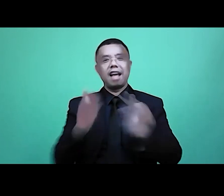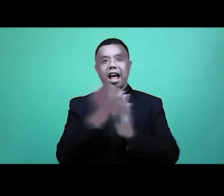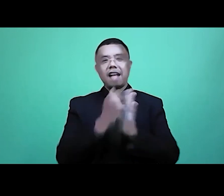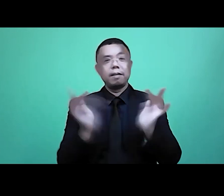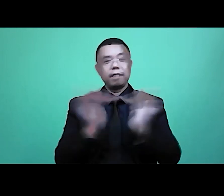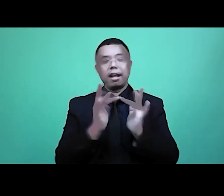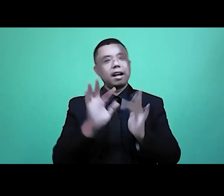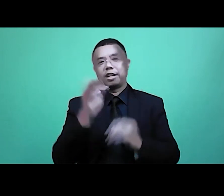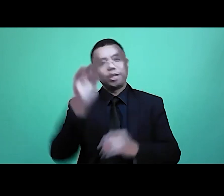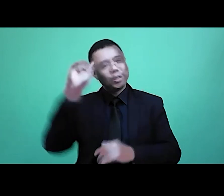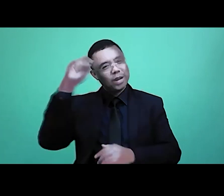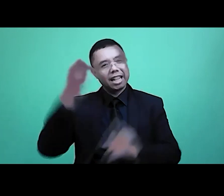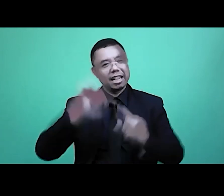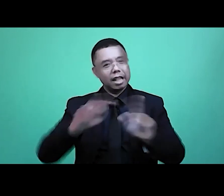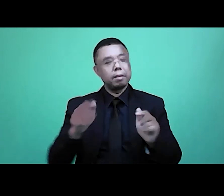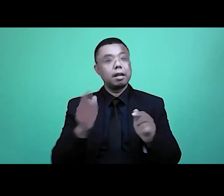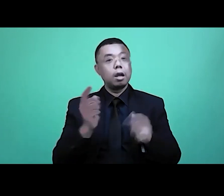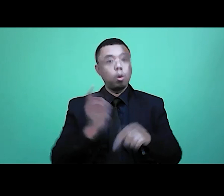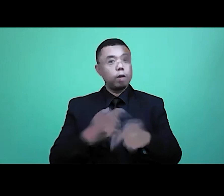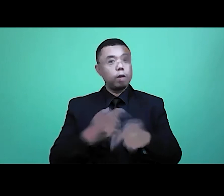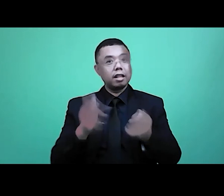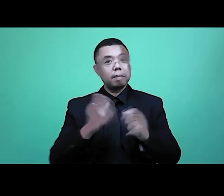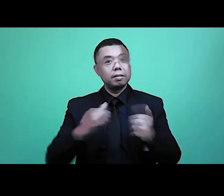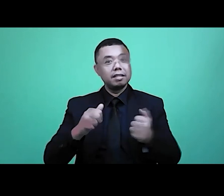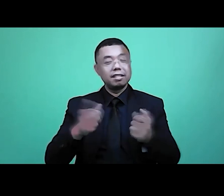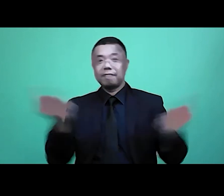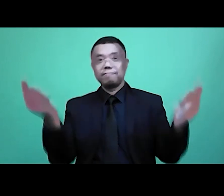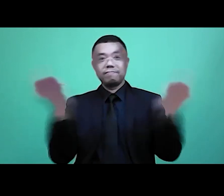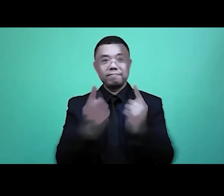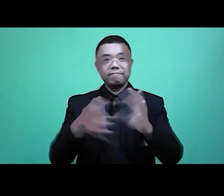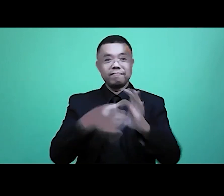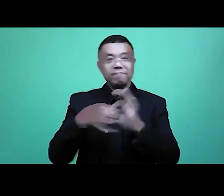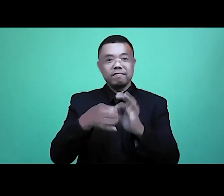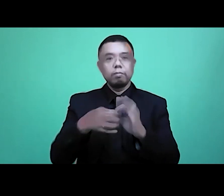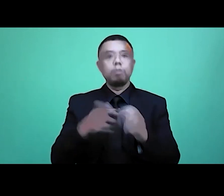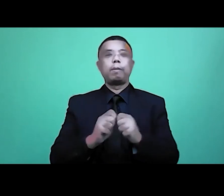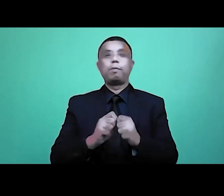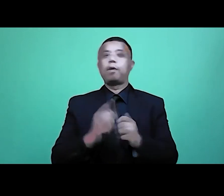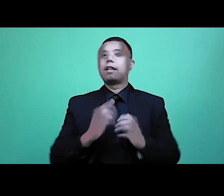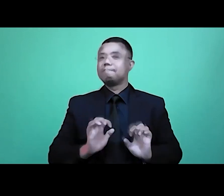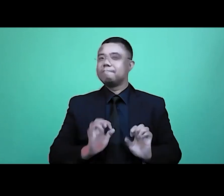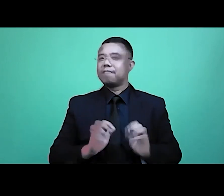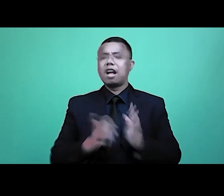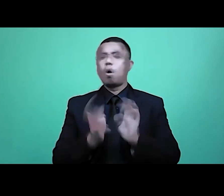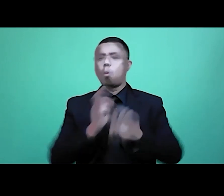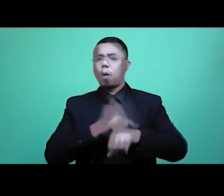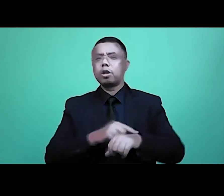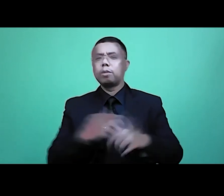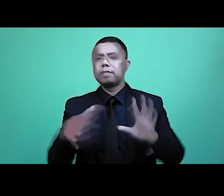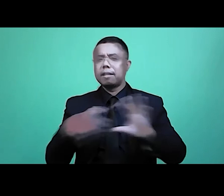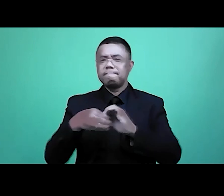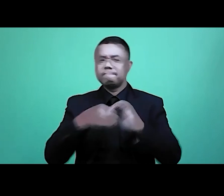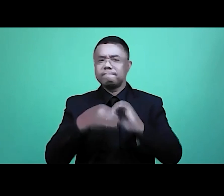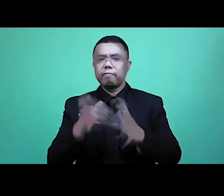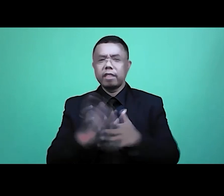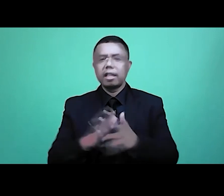means possible, we are maintaining the critical momentum in our collaboration and continuing to deepen our understanding of the challenges and